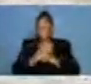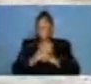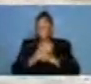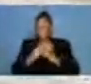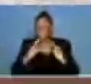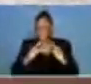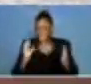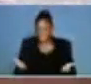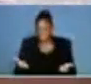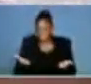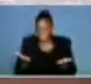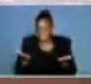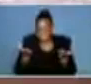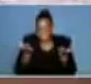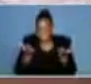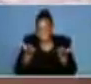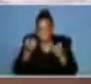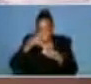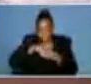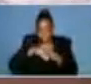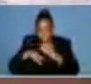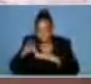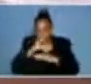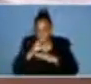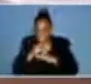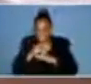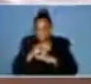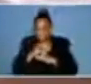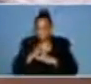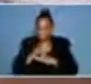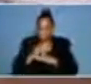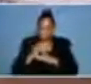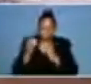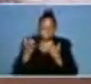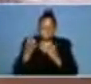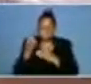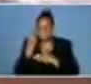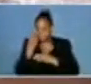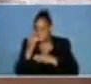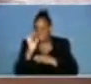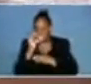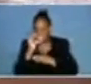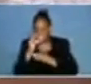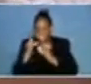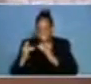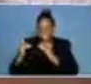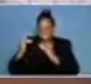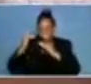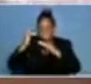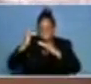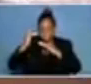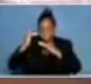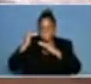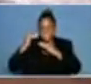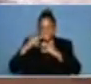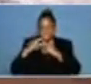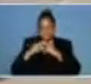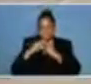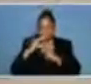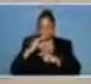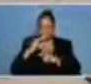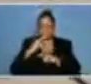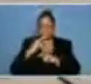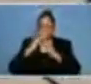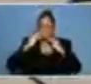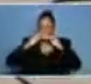lift up. You already lift the infield up about 12 to 18 inches. It's about a little higher. So, and then all the water's just going to